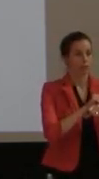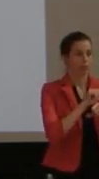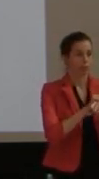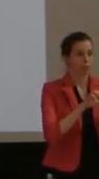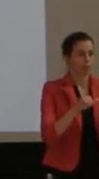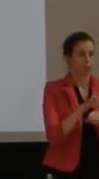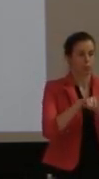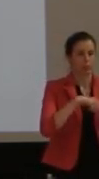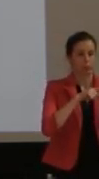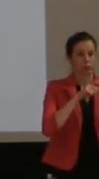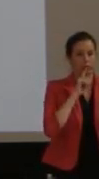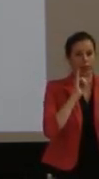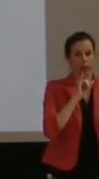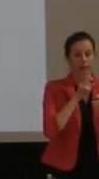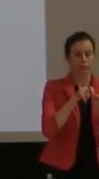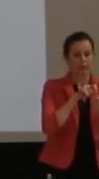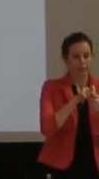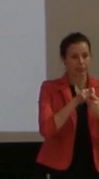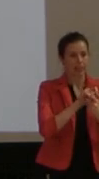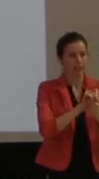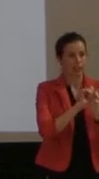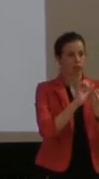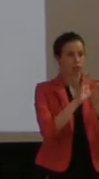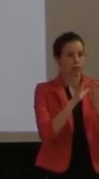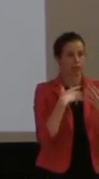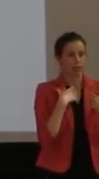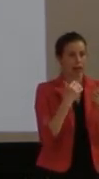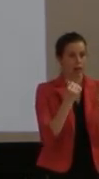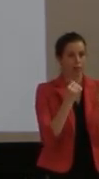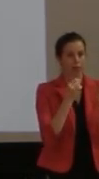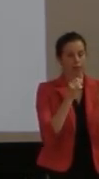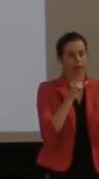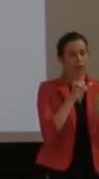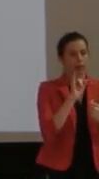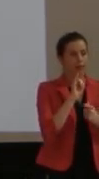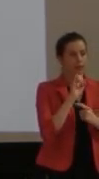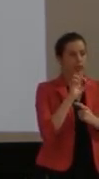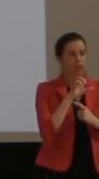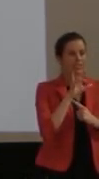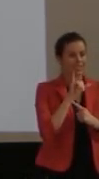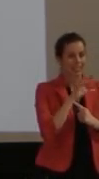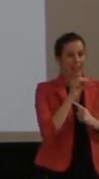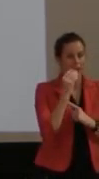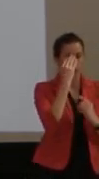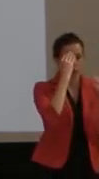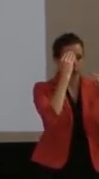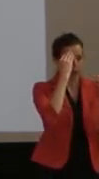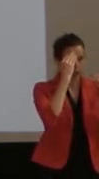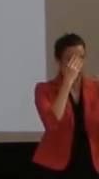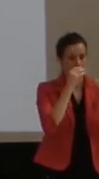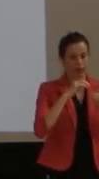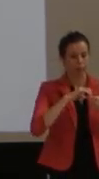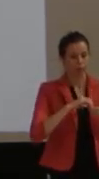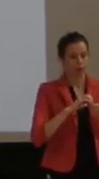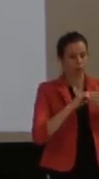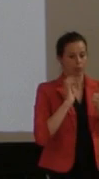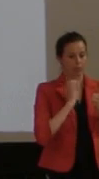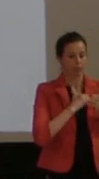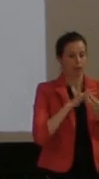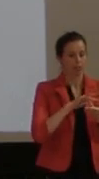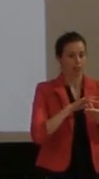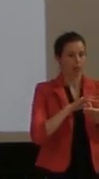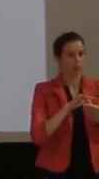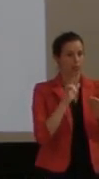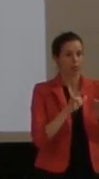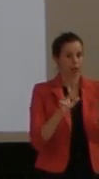particularly those that are specifically addressing health literacy and awareness, and partnering them with our existing medical